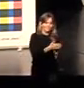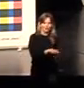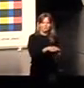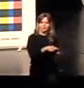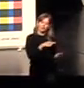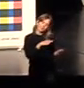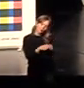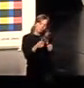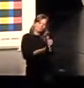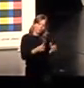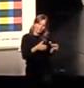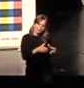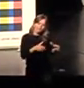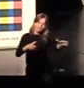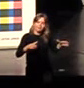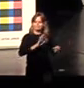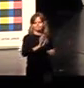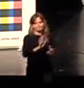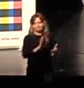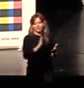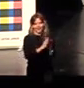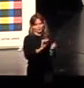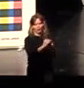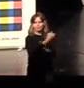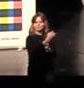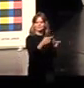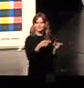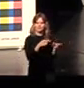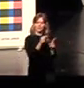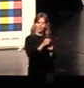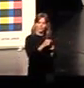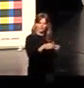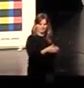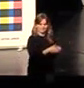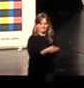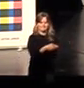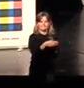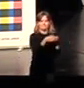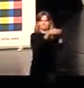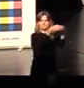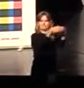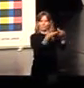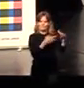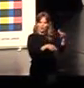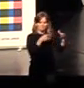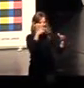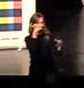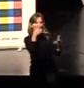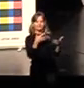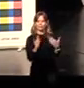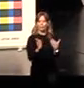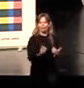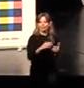meest pure strata of society om de country most of them komt in cells from the leaves from brother 11e